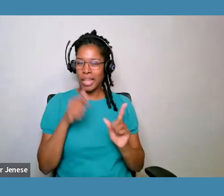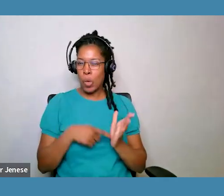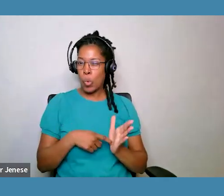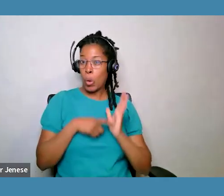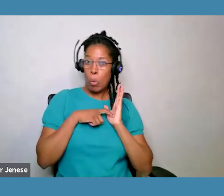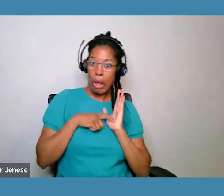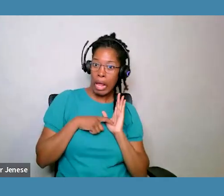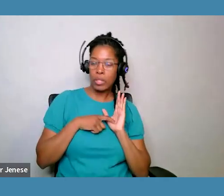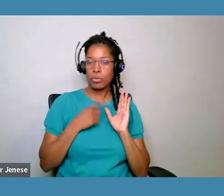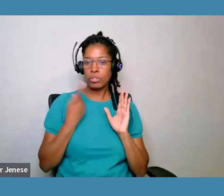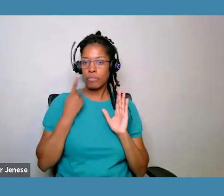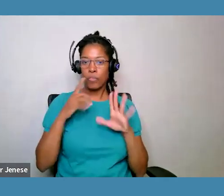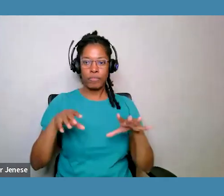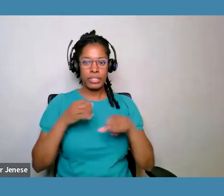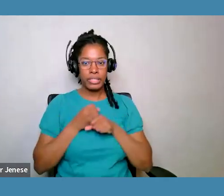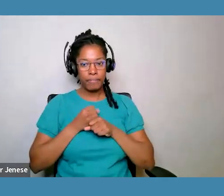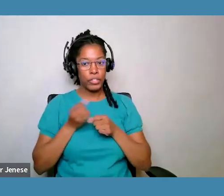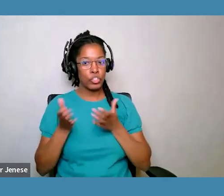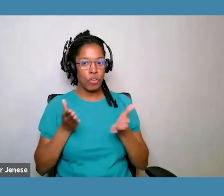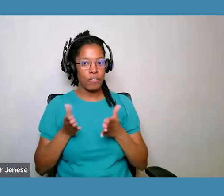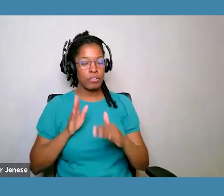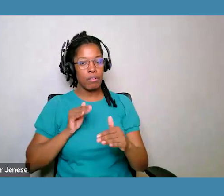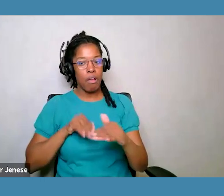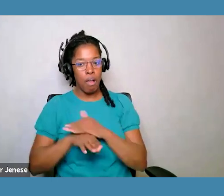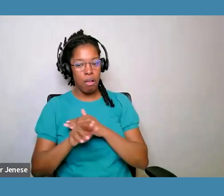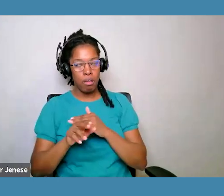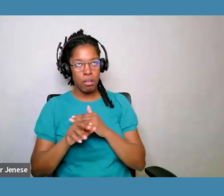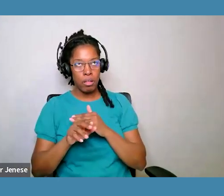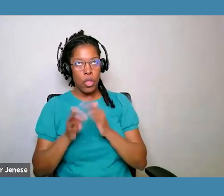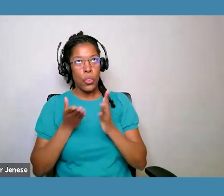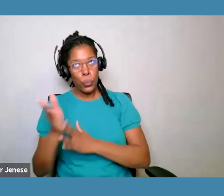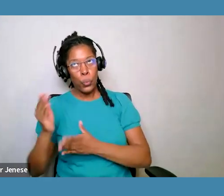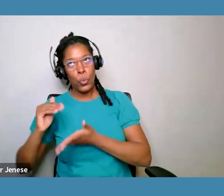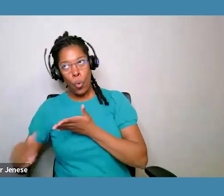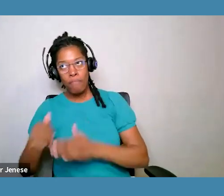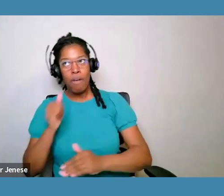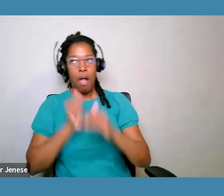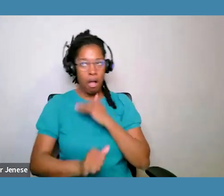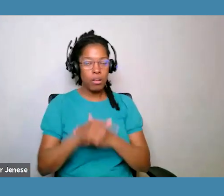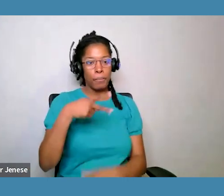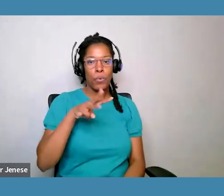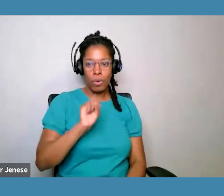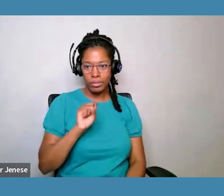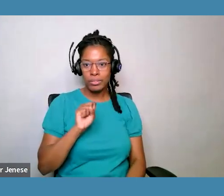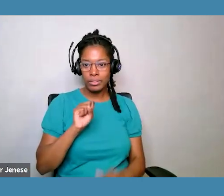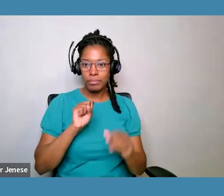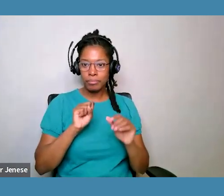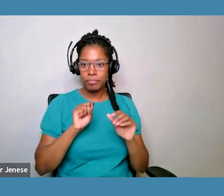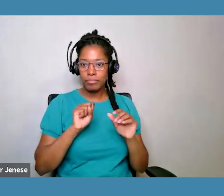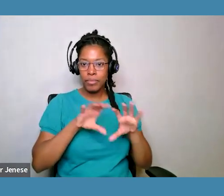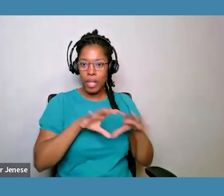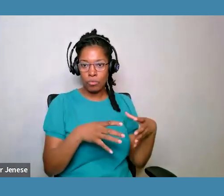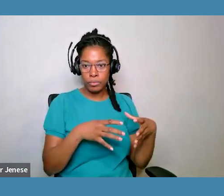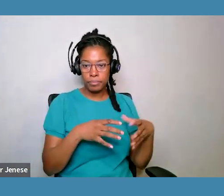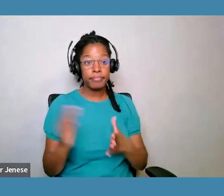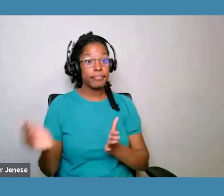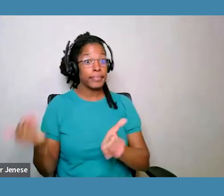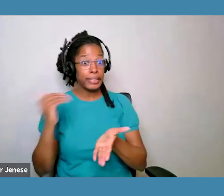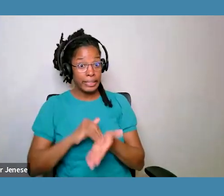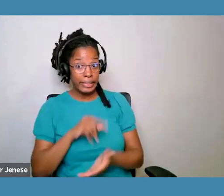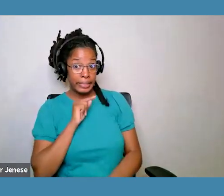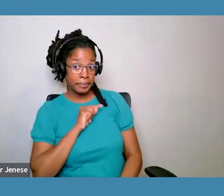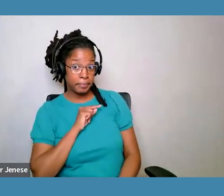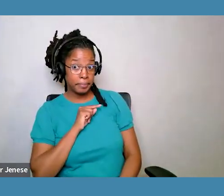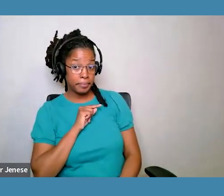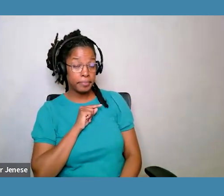order to receive services through the iBudget waiver under the Prader-Willi category. And again, here on the screen on this slide